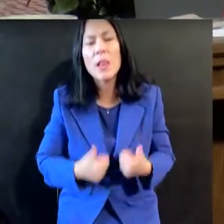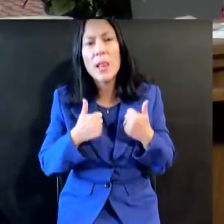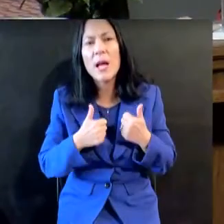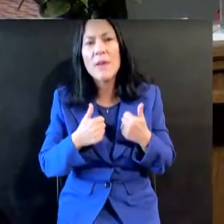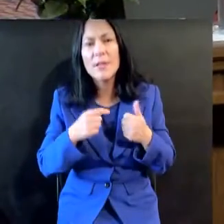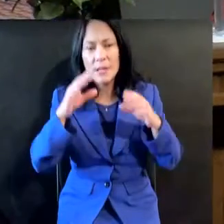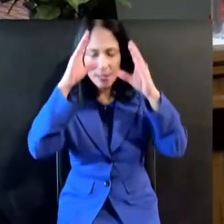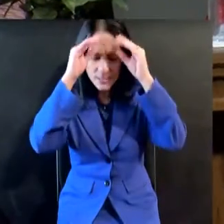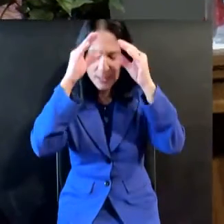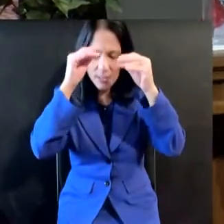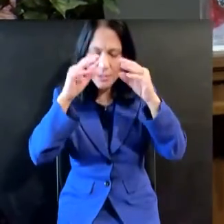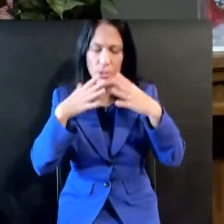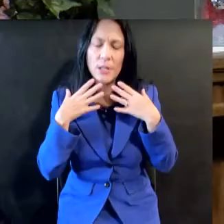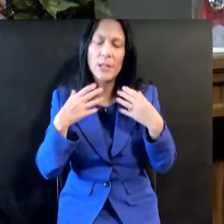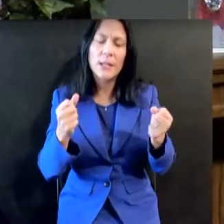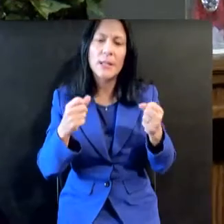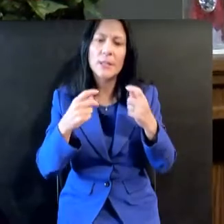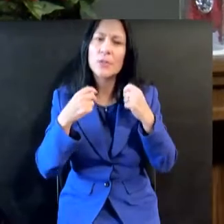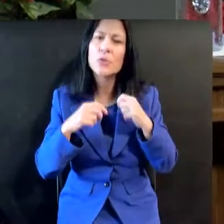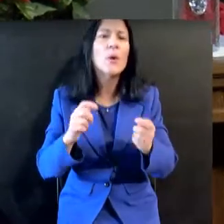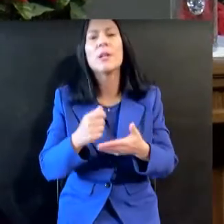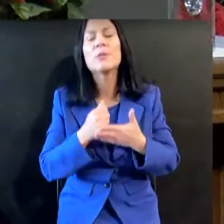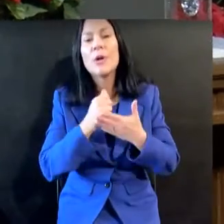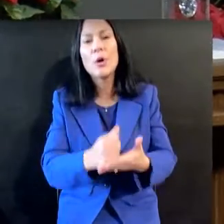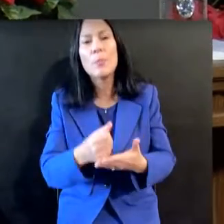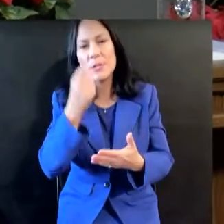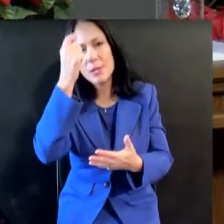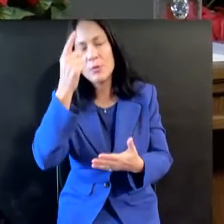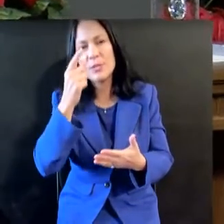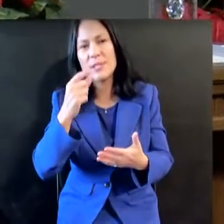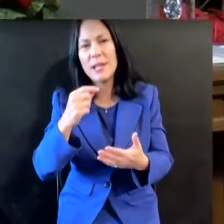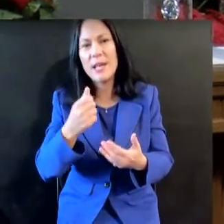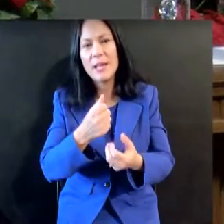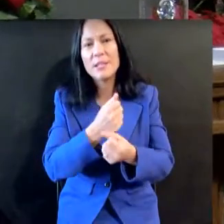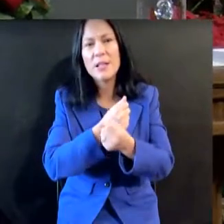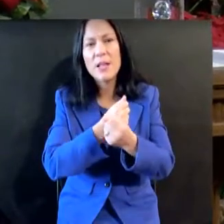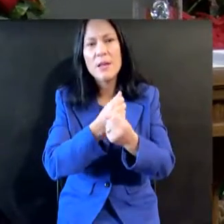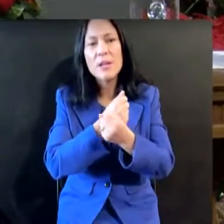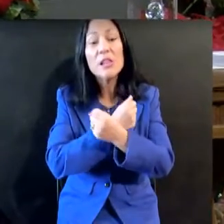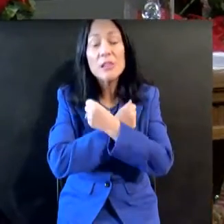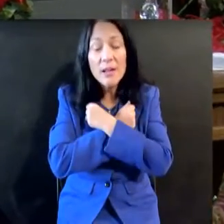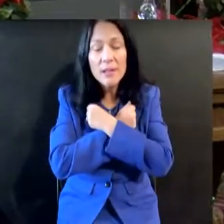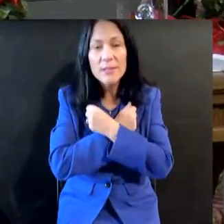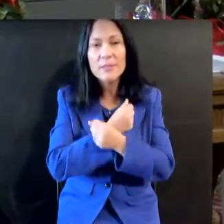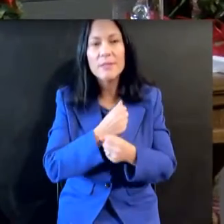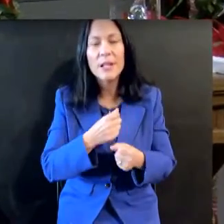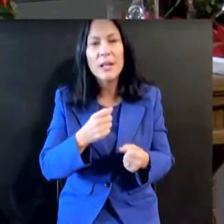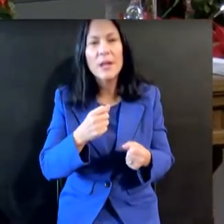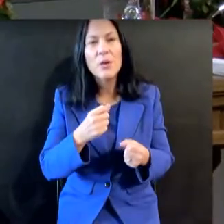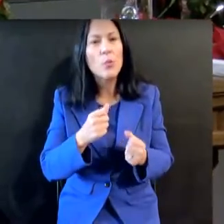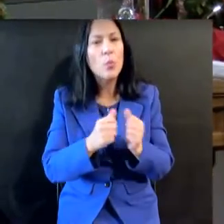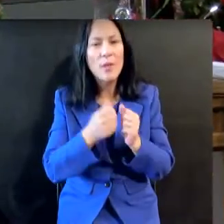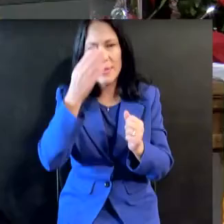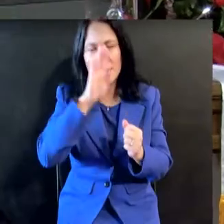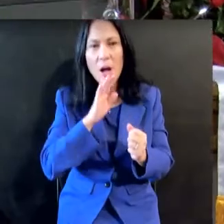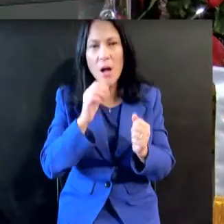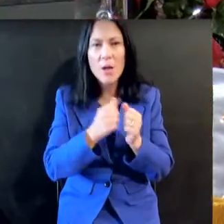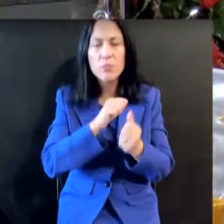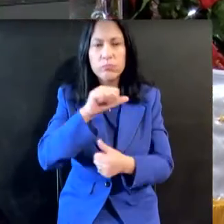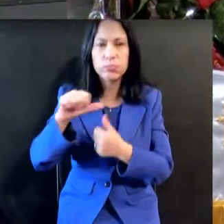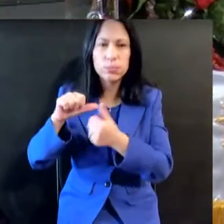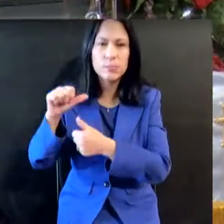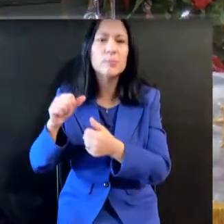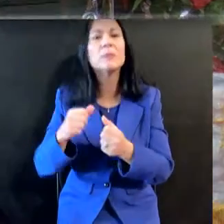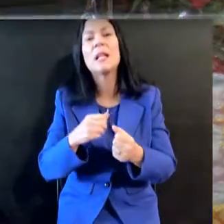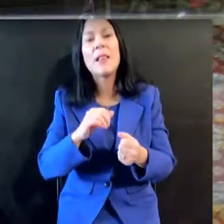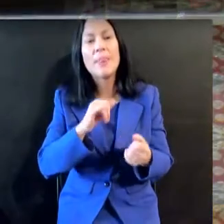in trying to help us understand what does it look like to love one another in right relationship with God and each other. He poured himself out at the Last Supper